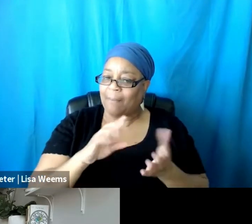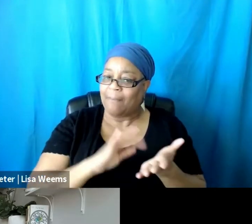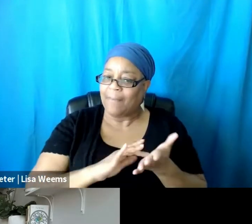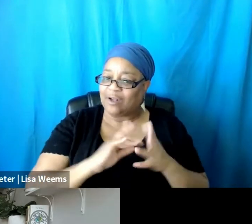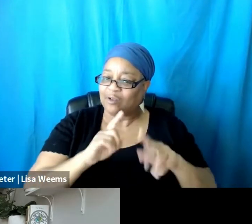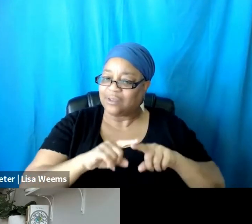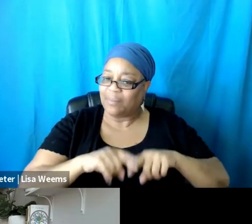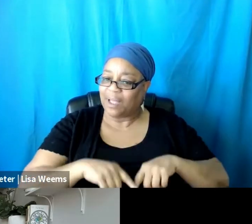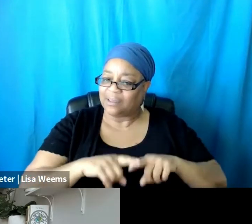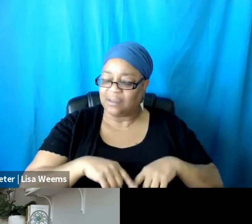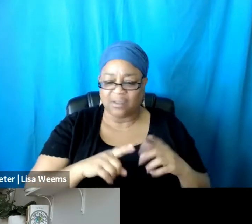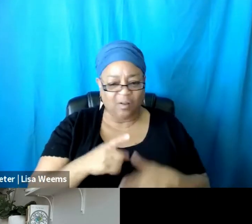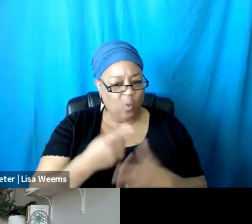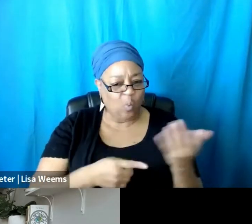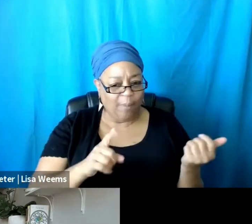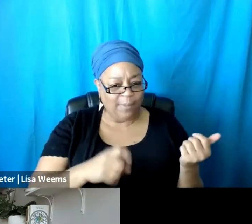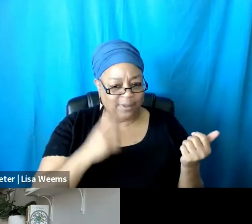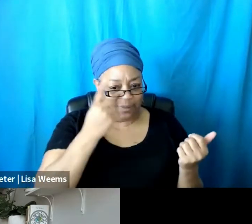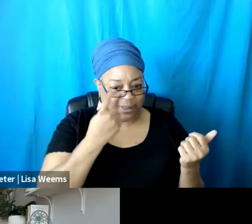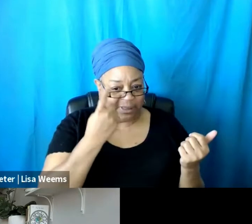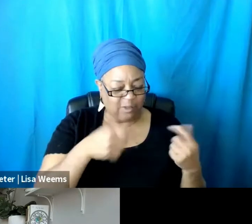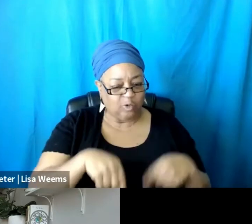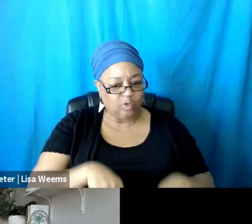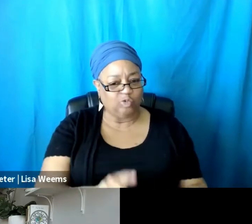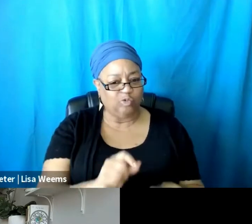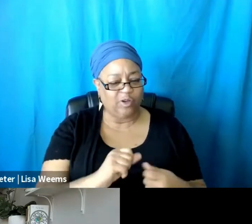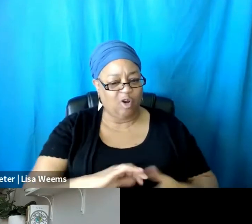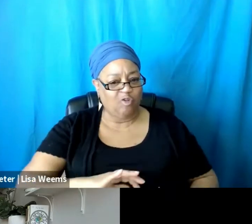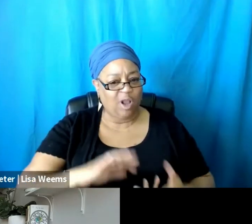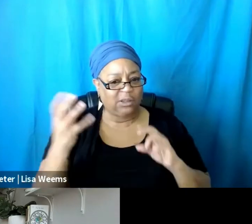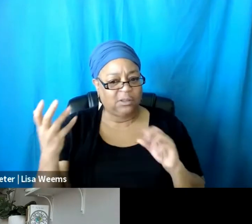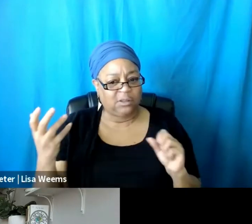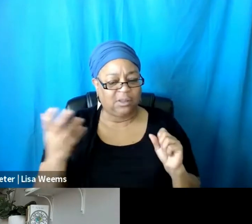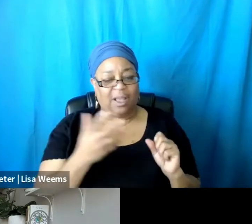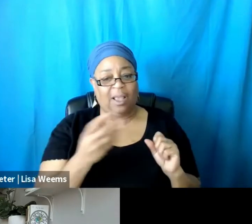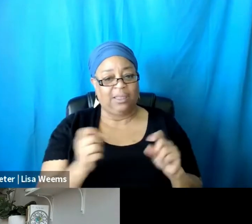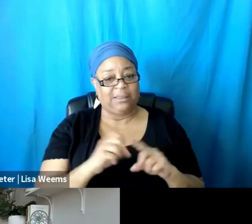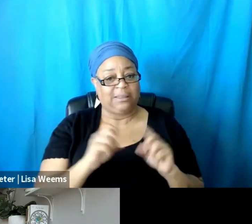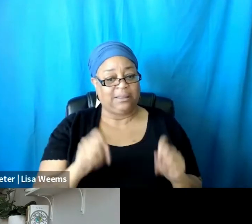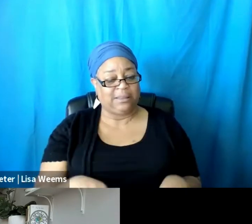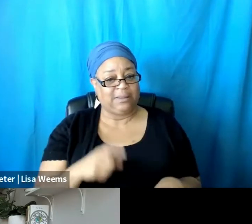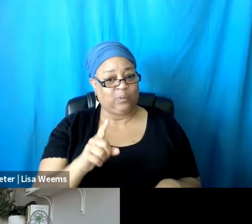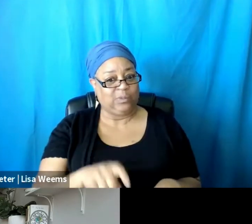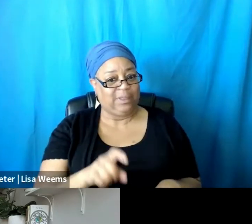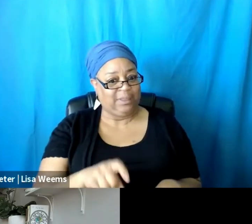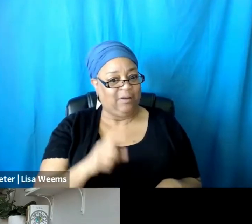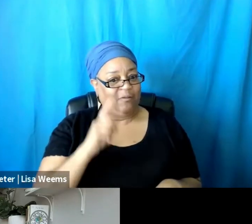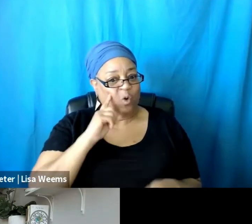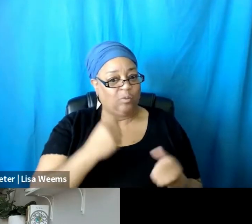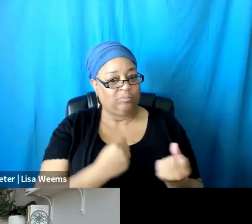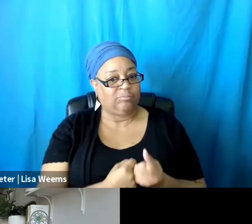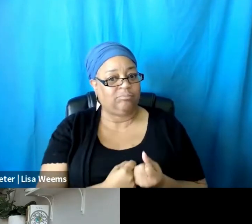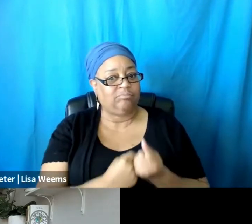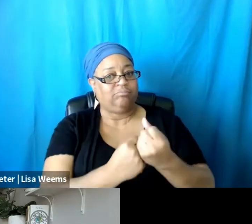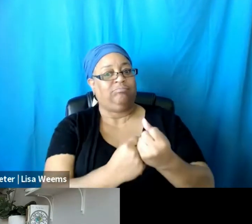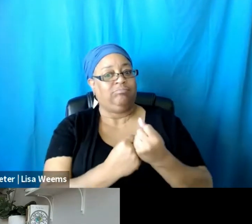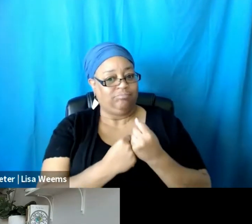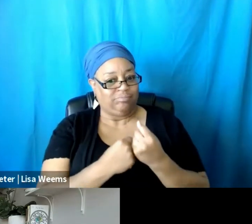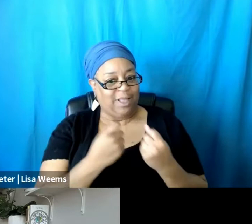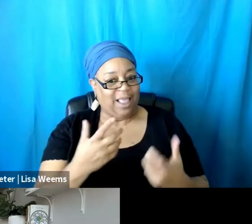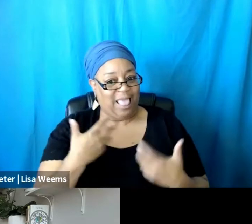middle of a crisis, as well as the systems that need to uphold one's health in that moment. And then thinking about